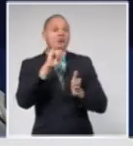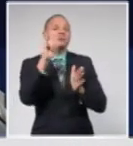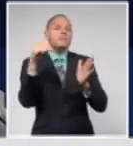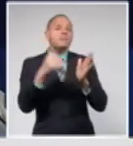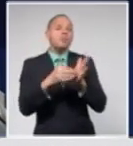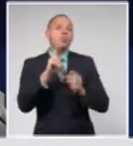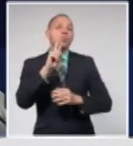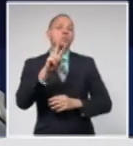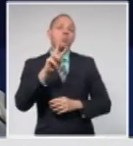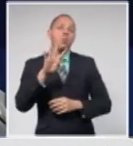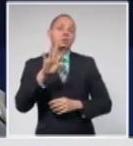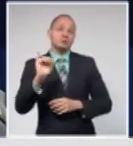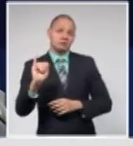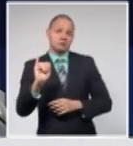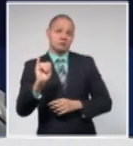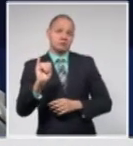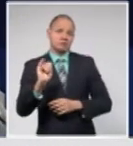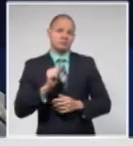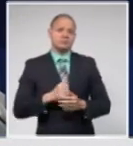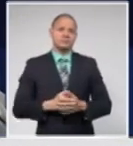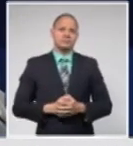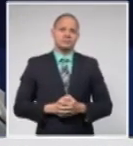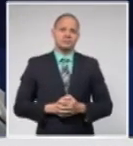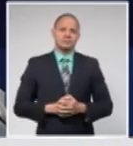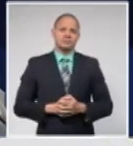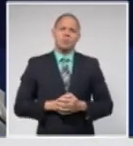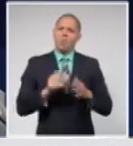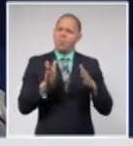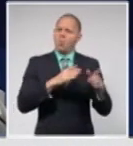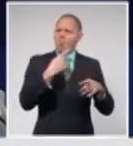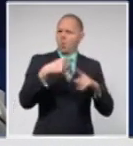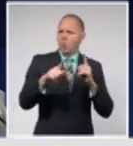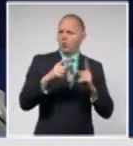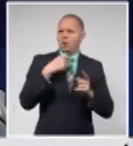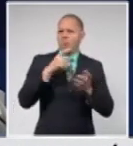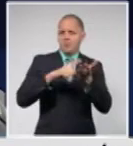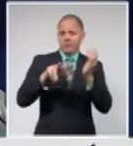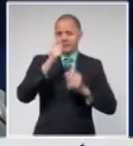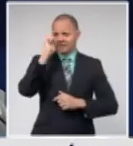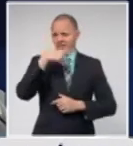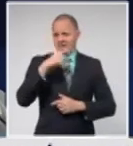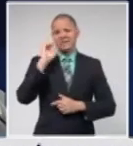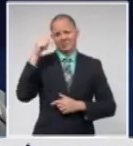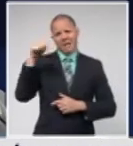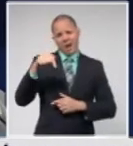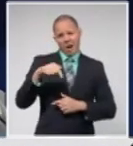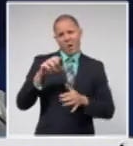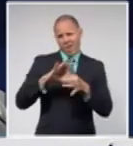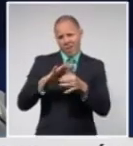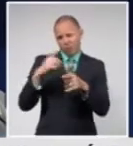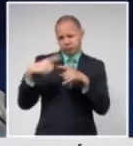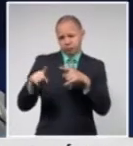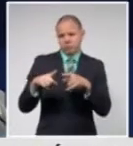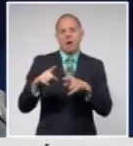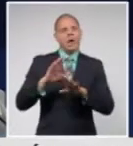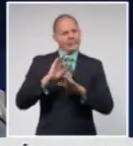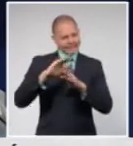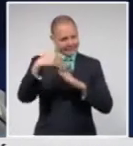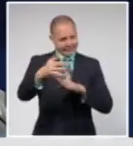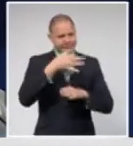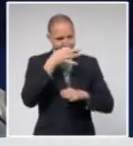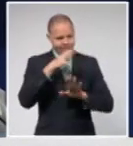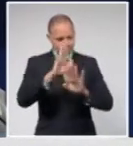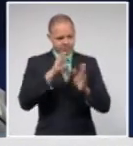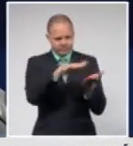Cubans, 22 are confirmed case contacts, for a cumulative of 3,911 people in this